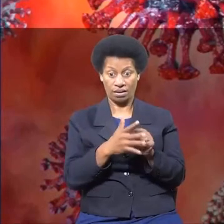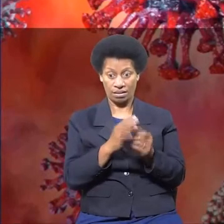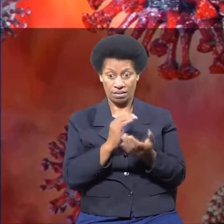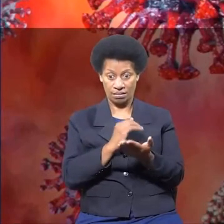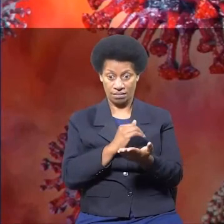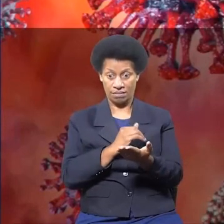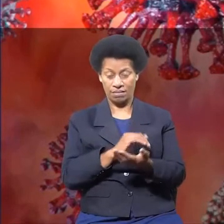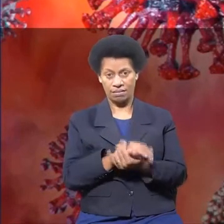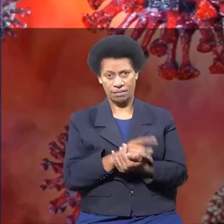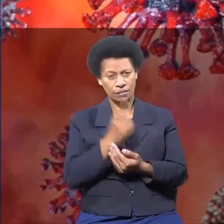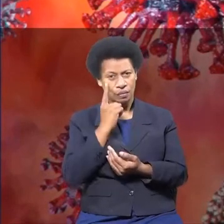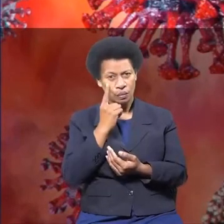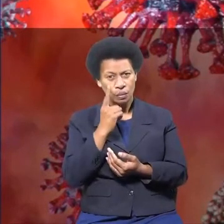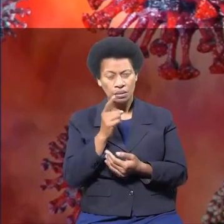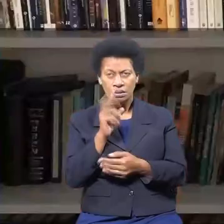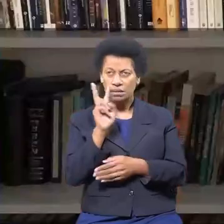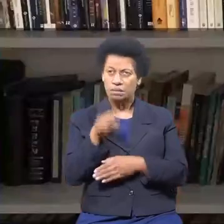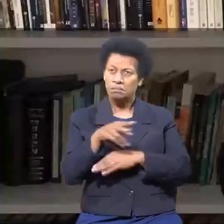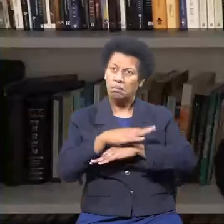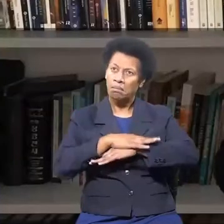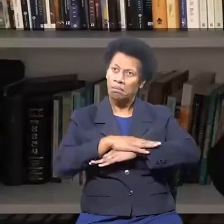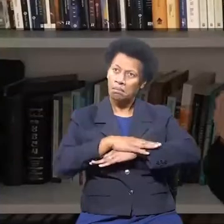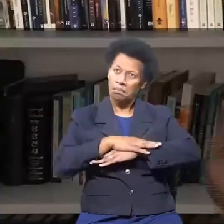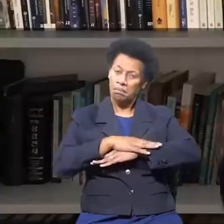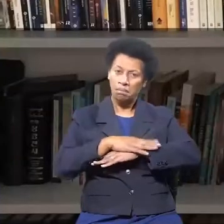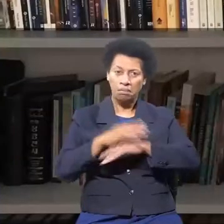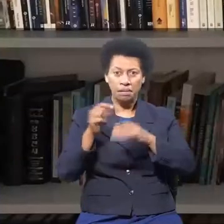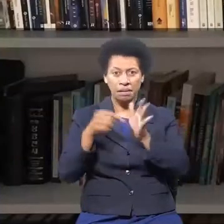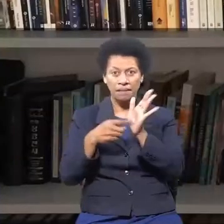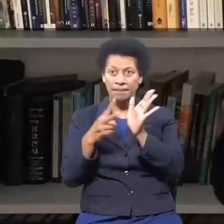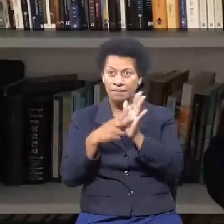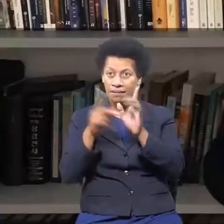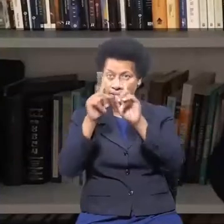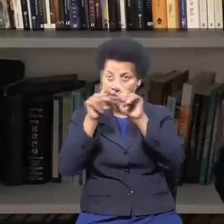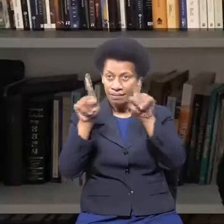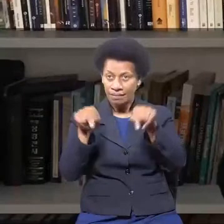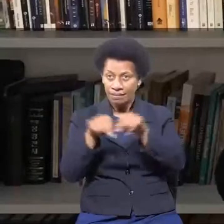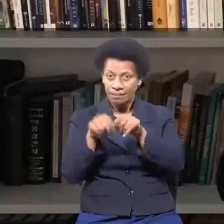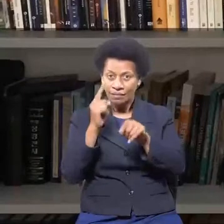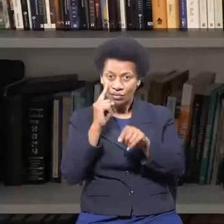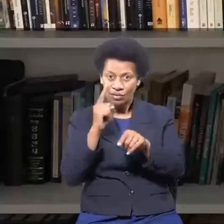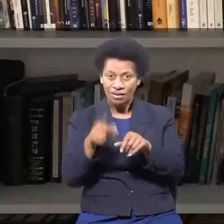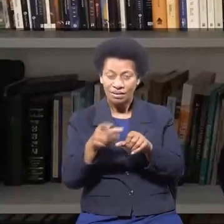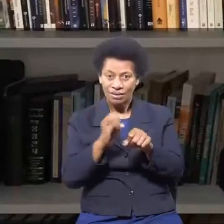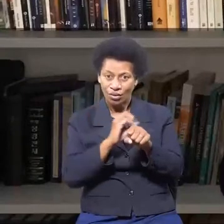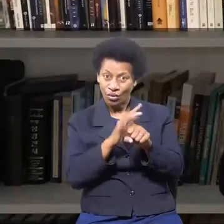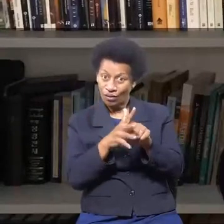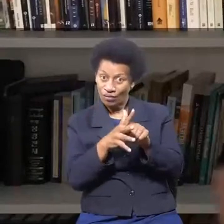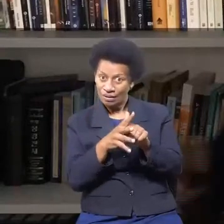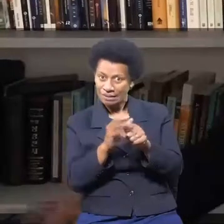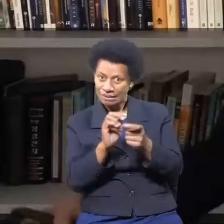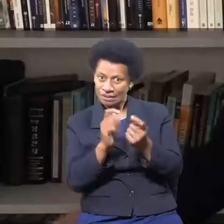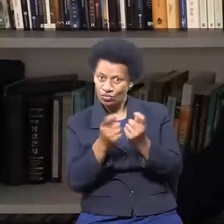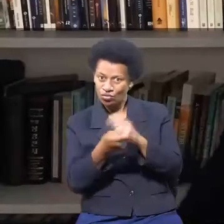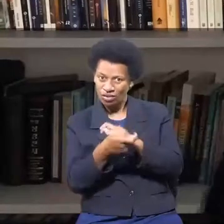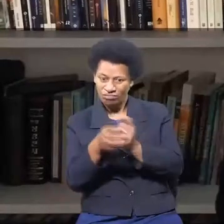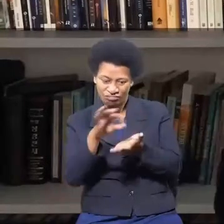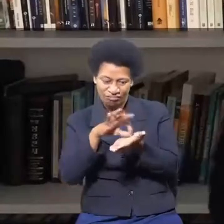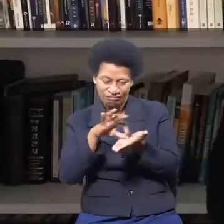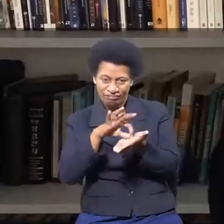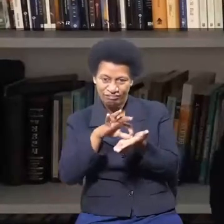COVID-19. Now, if you're listening to the news, what you'll discover is that the COVID-19 virus has changed over